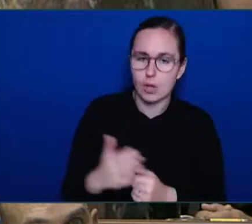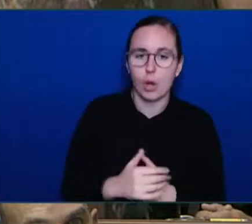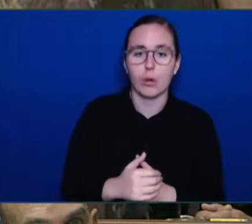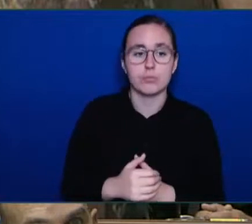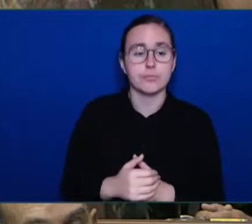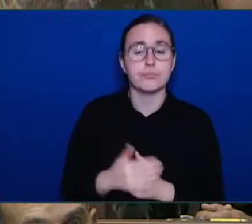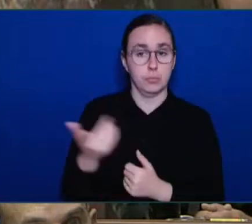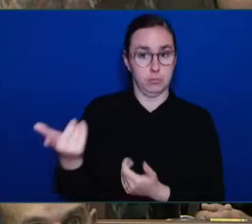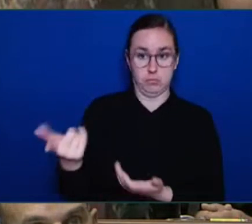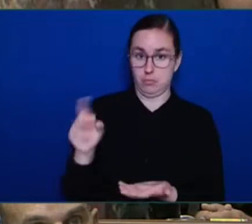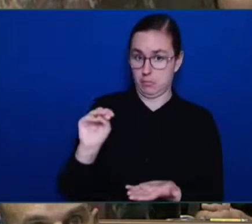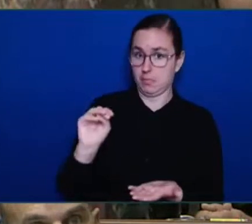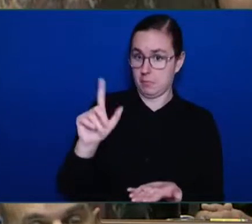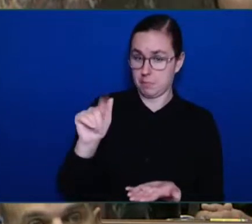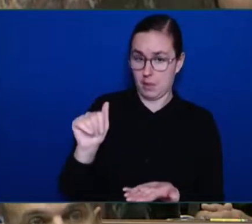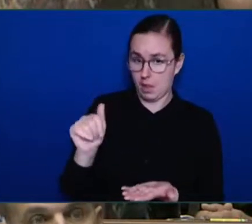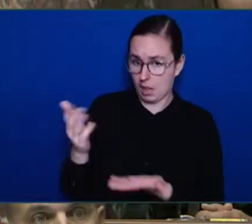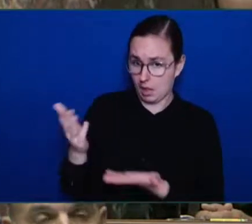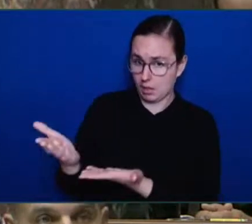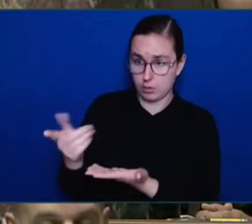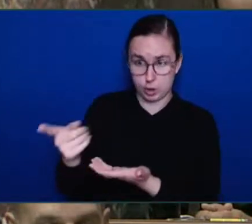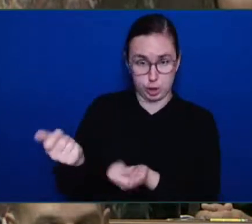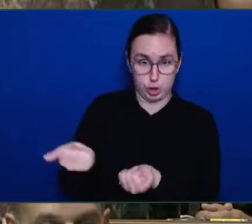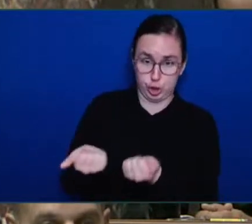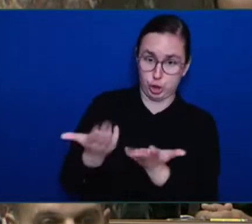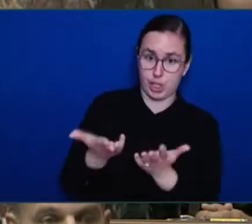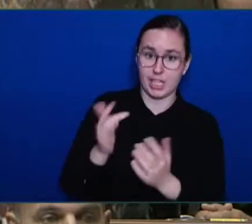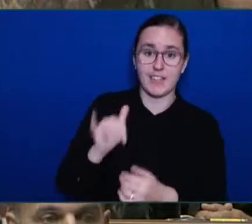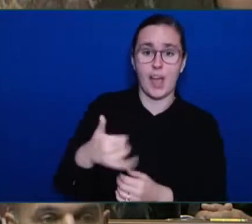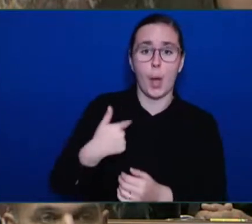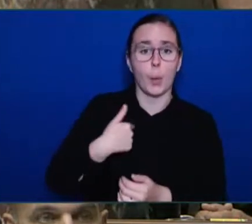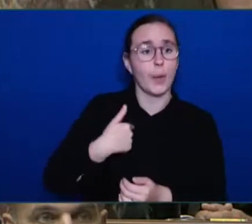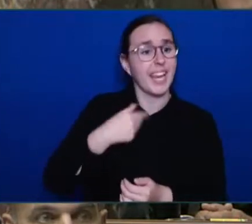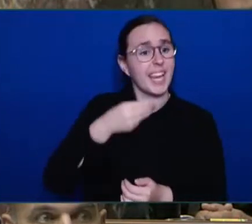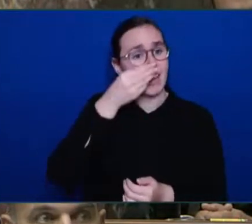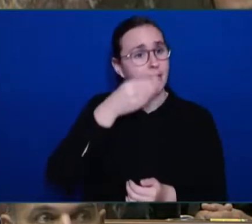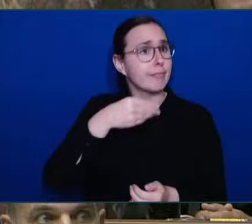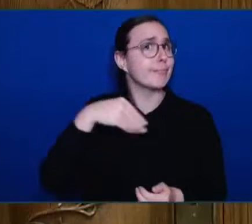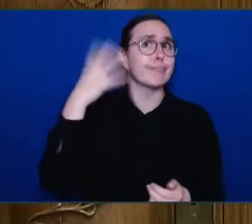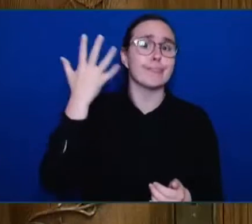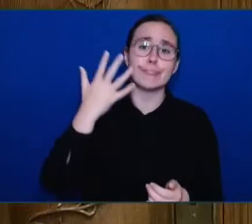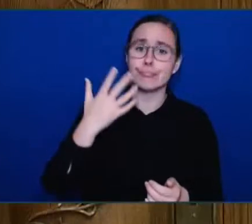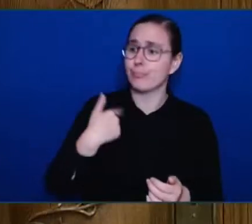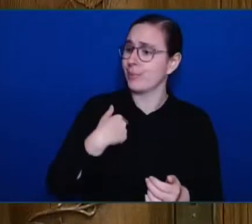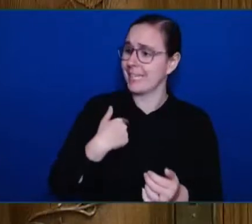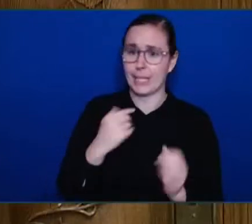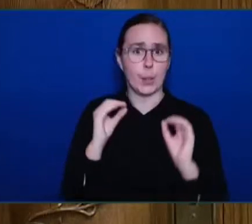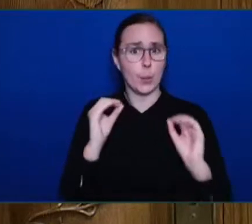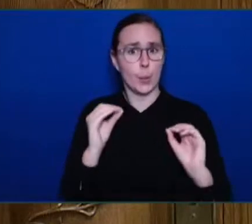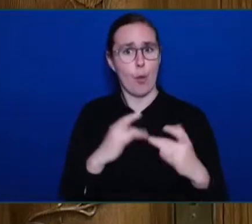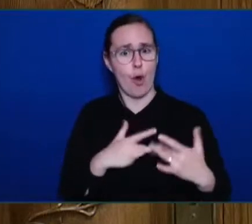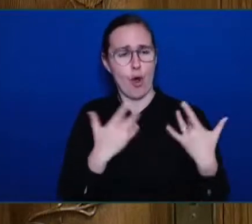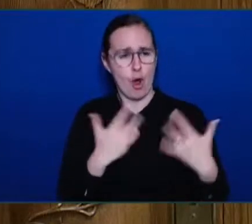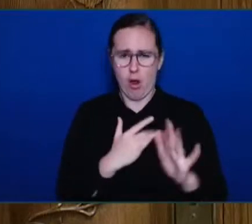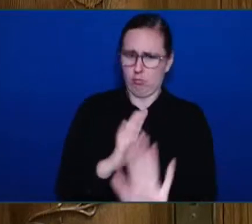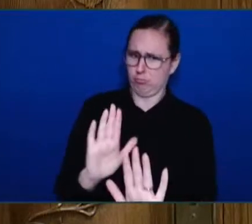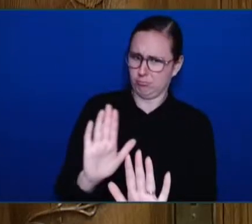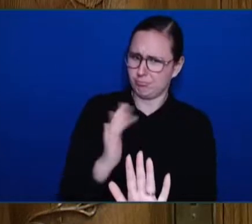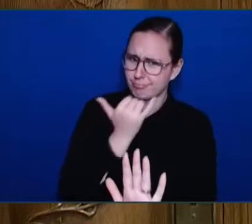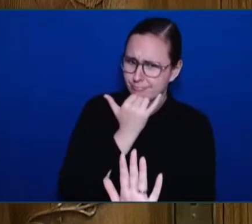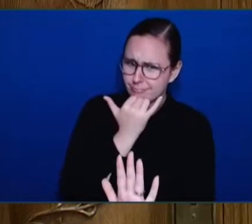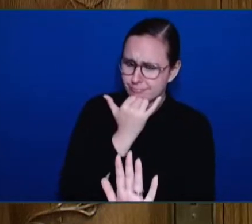why we work with our municipal partners Members, set up. you don't have to editorialize every time somebody makes a statement.